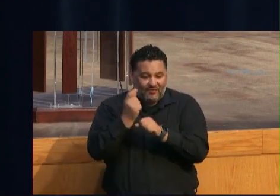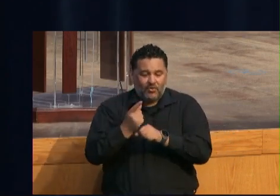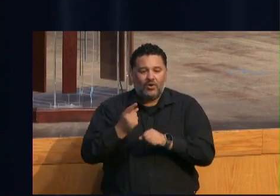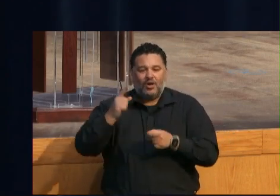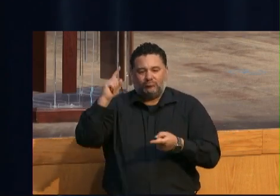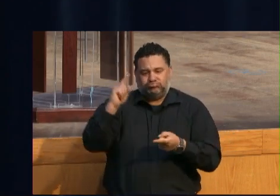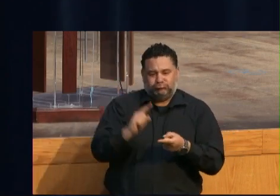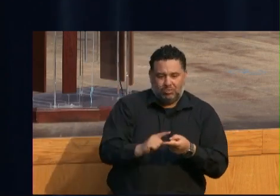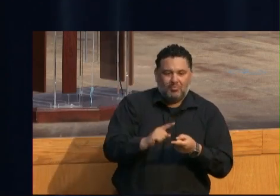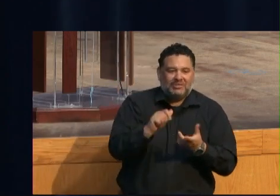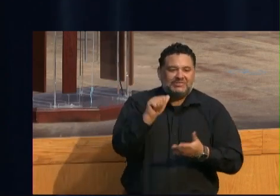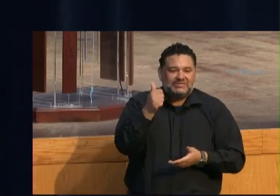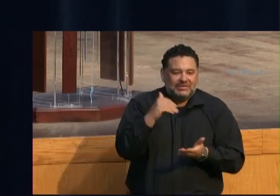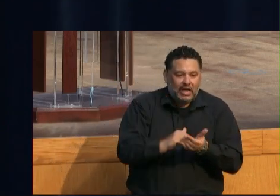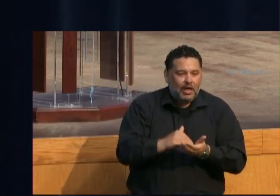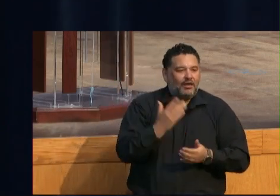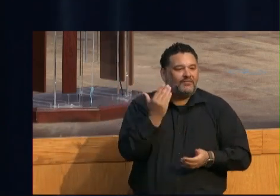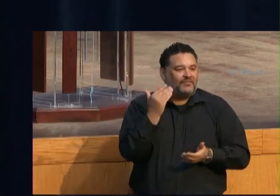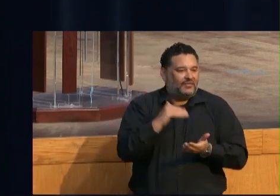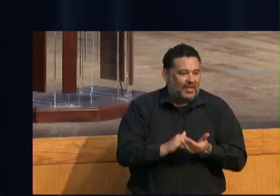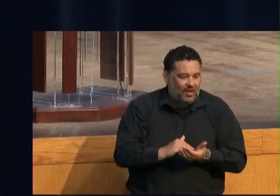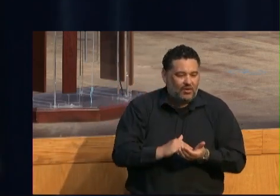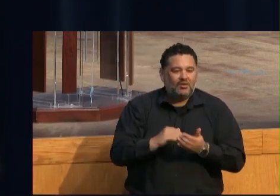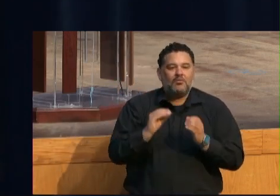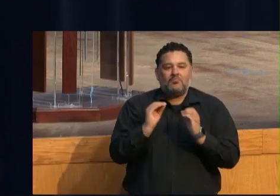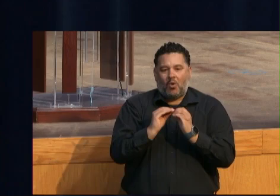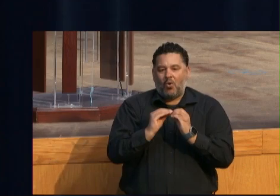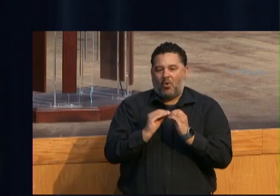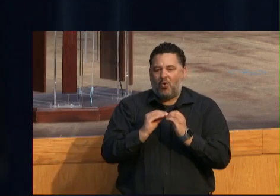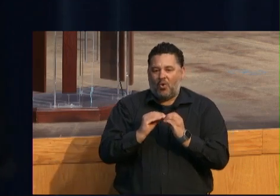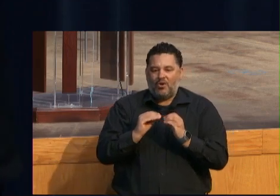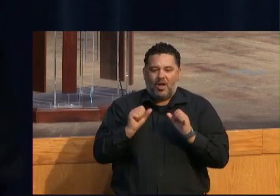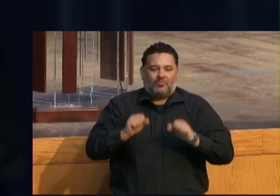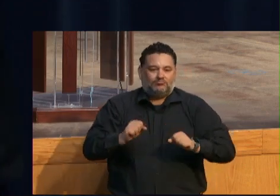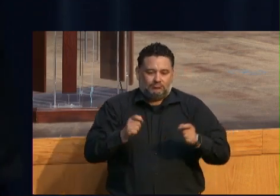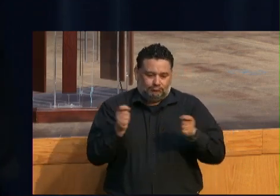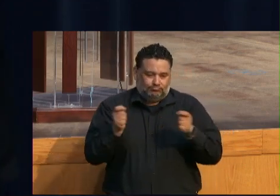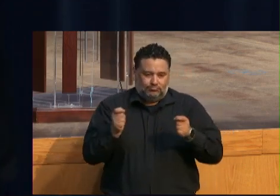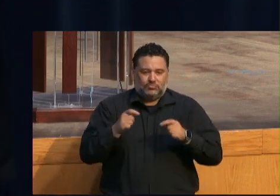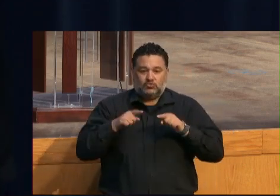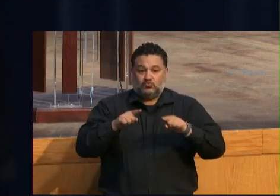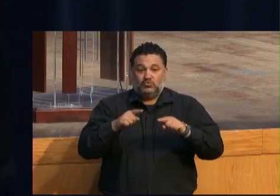like 10,000 or 15,000, which is a much more manageable task over the course of a year.